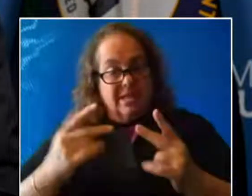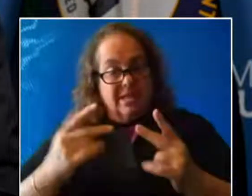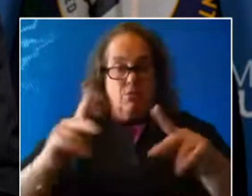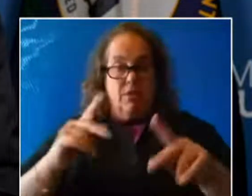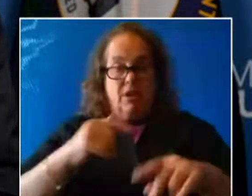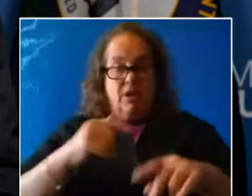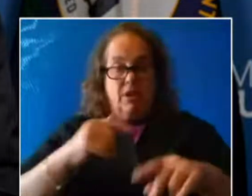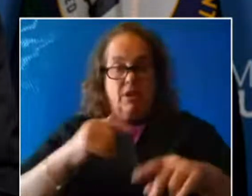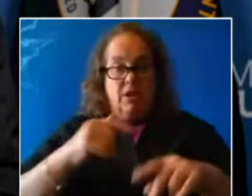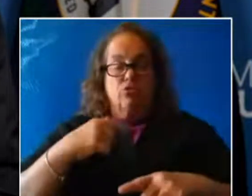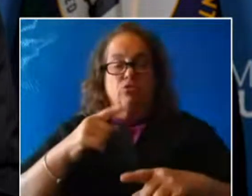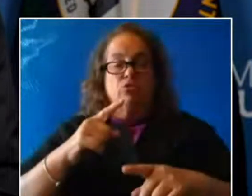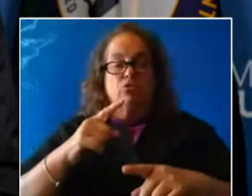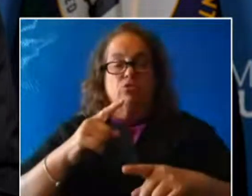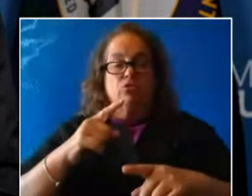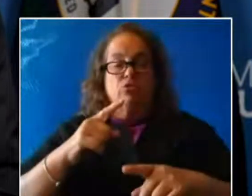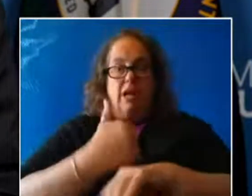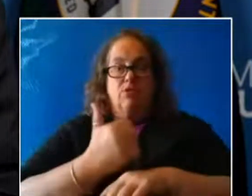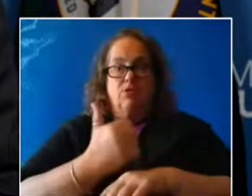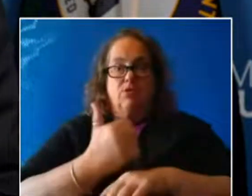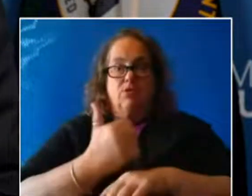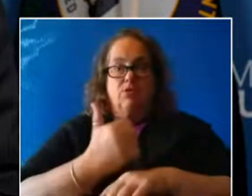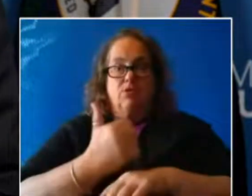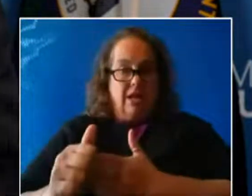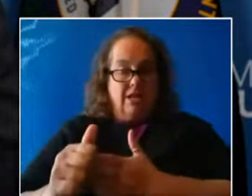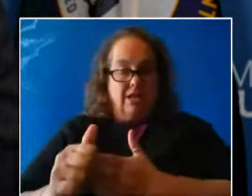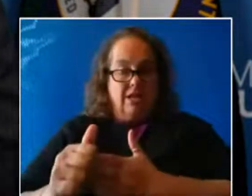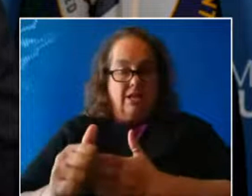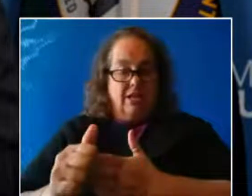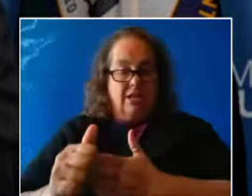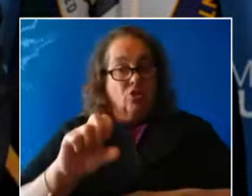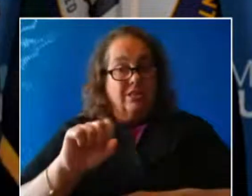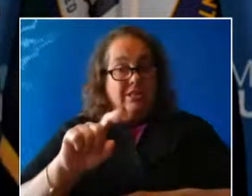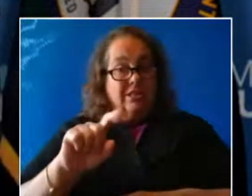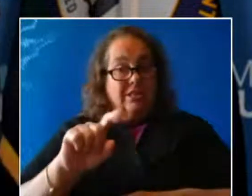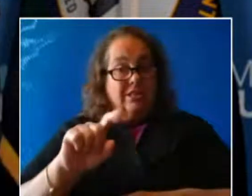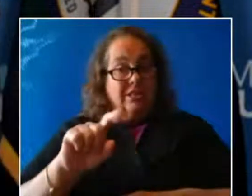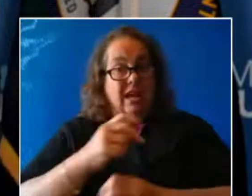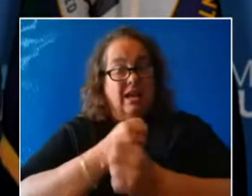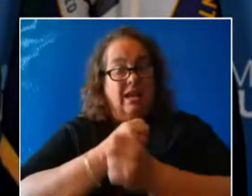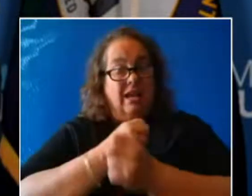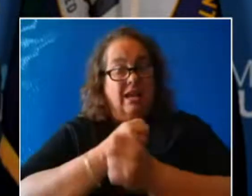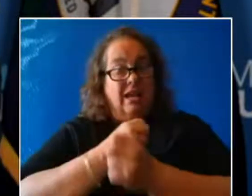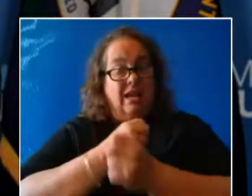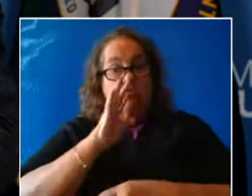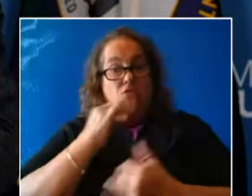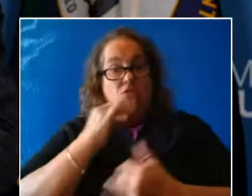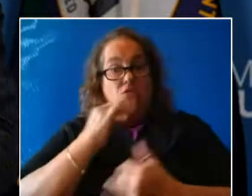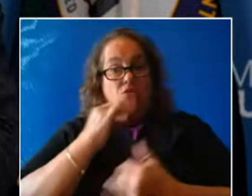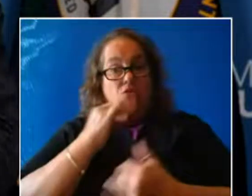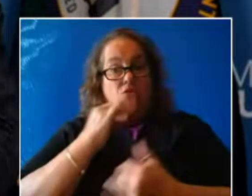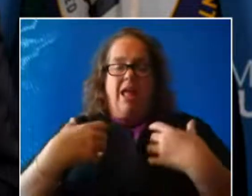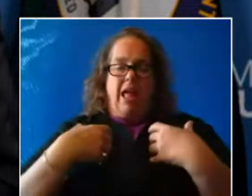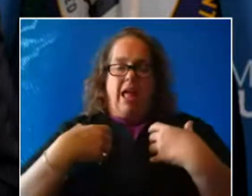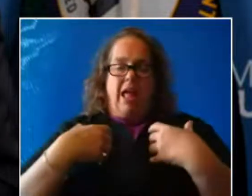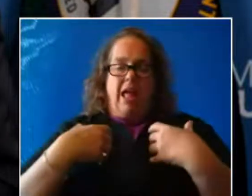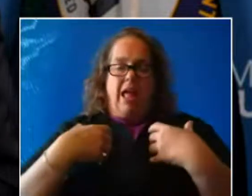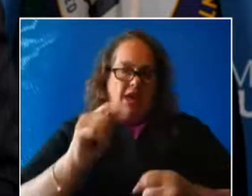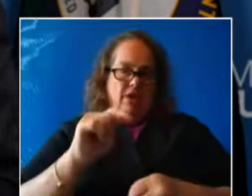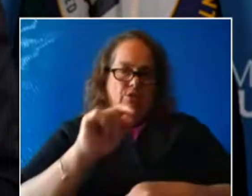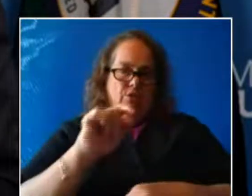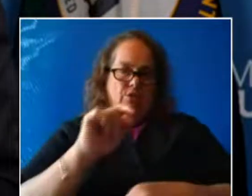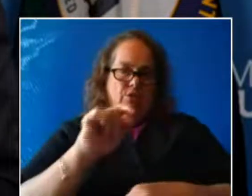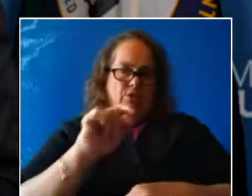So we've got Dr. Stack here today to talk about Healthy at Work, some simplifications that we have been able to